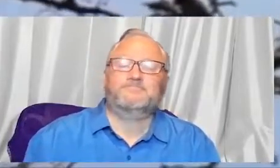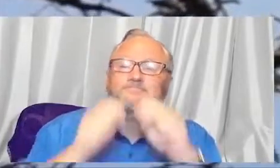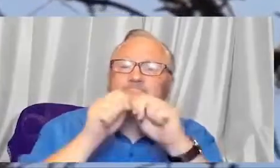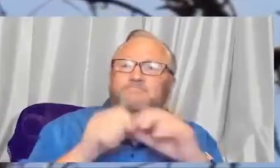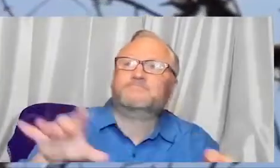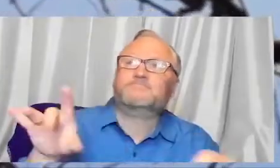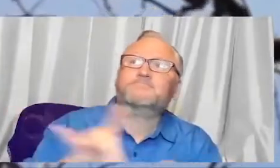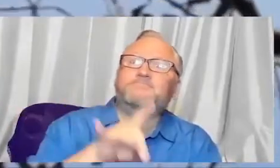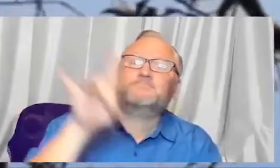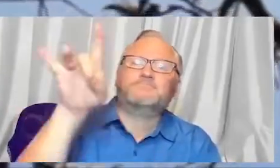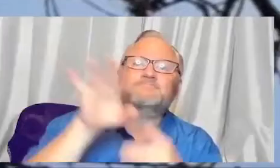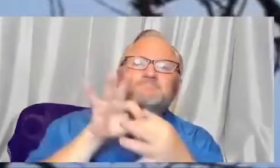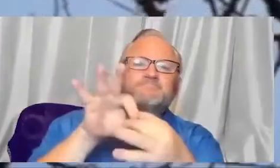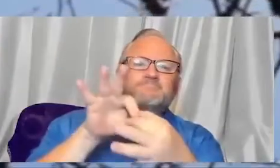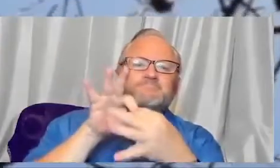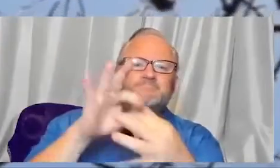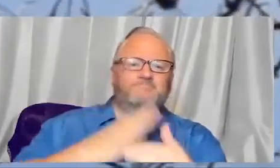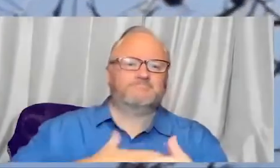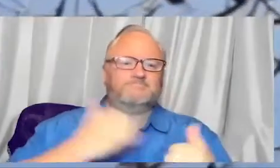Spirit of my